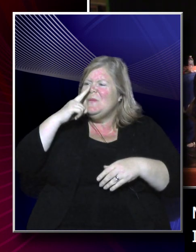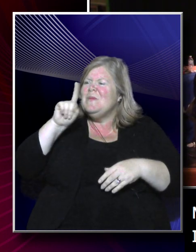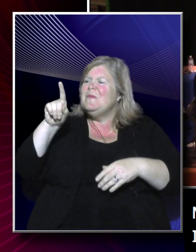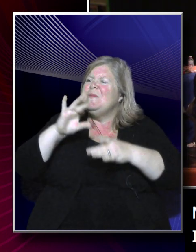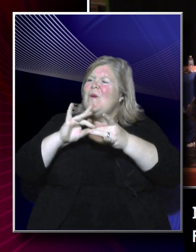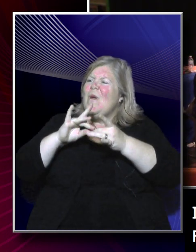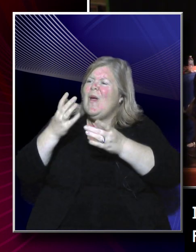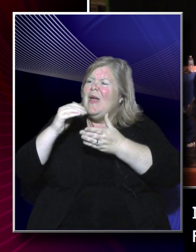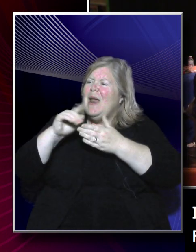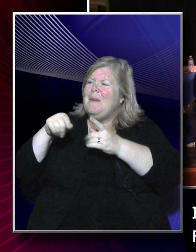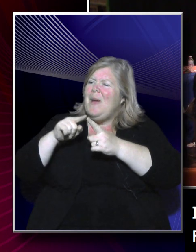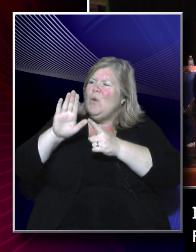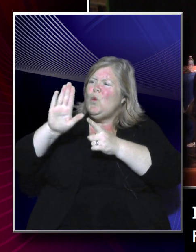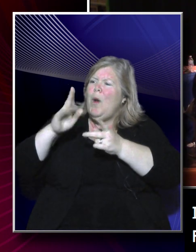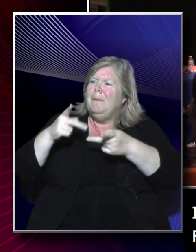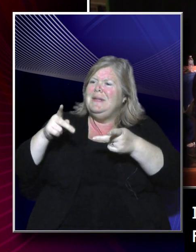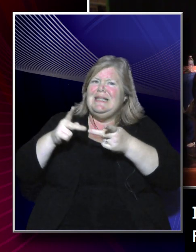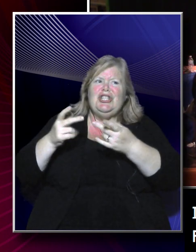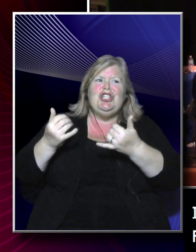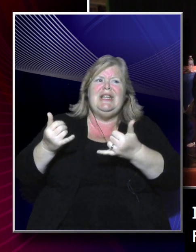talk again about your position?